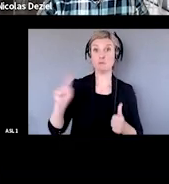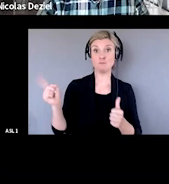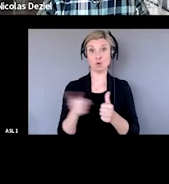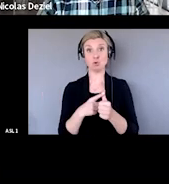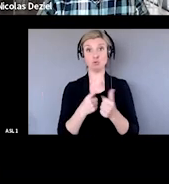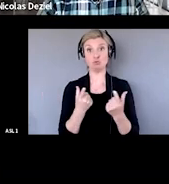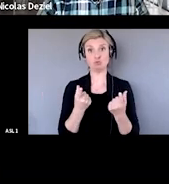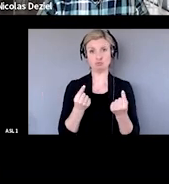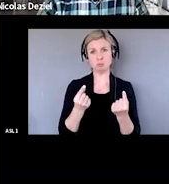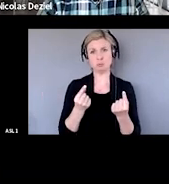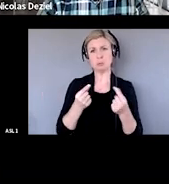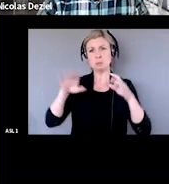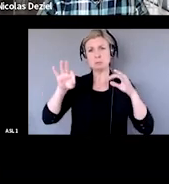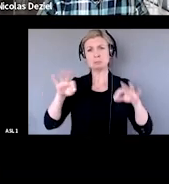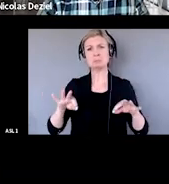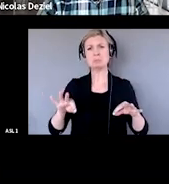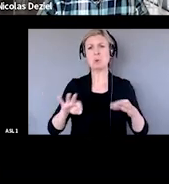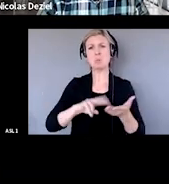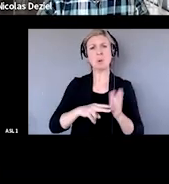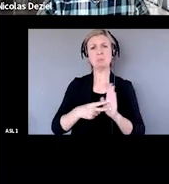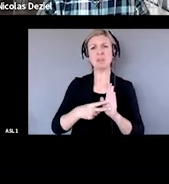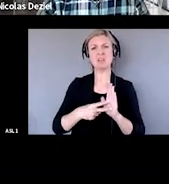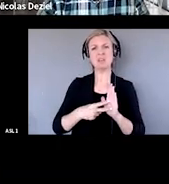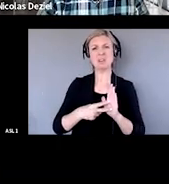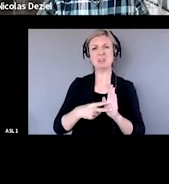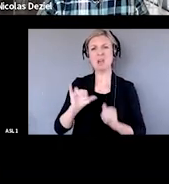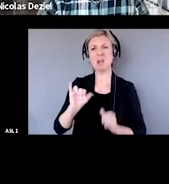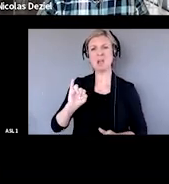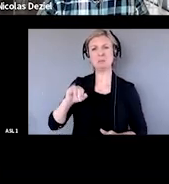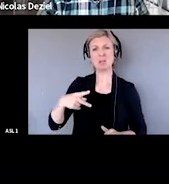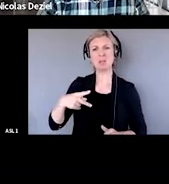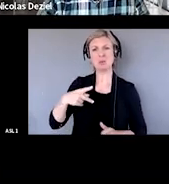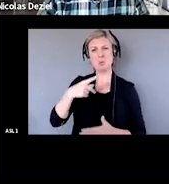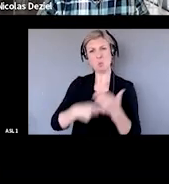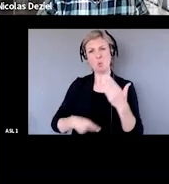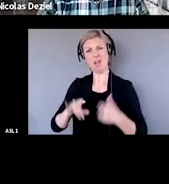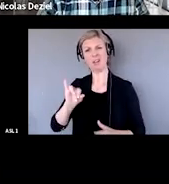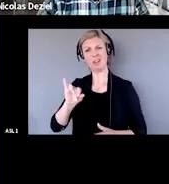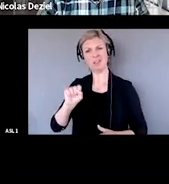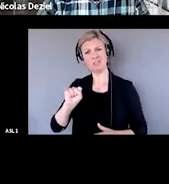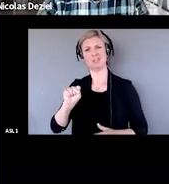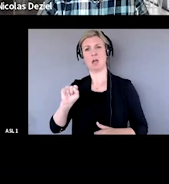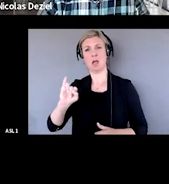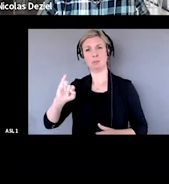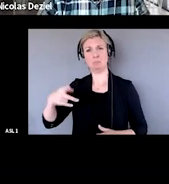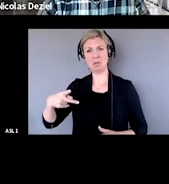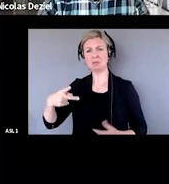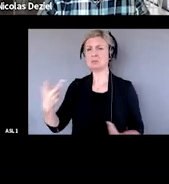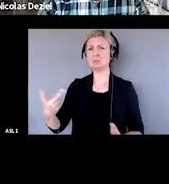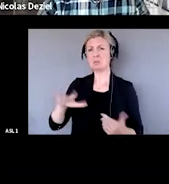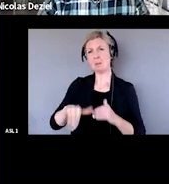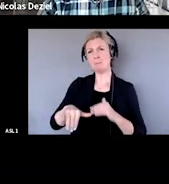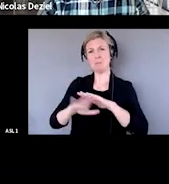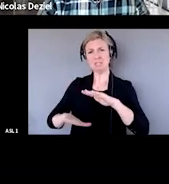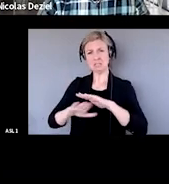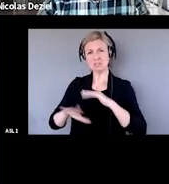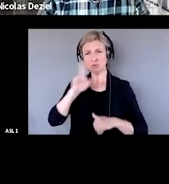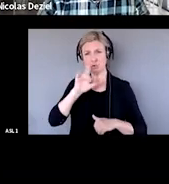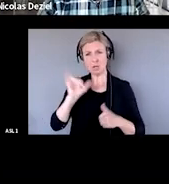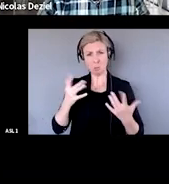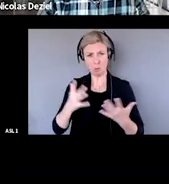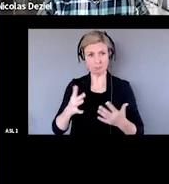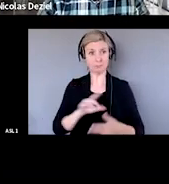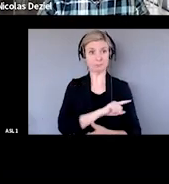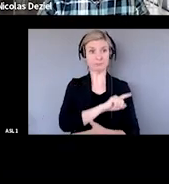is IP. So what is it all, what's the basic principles of intellectual property, as well as resources